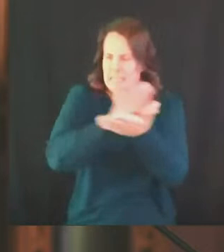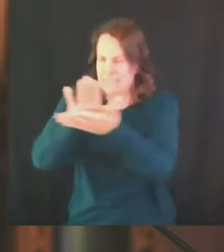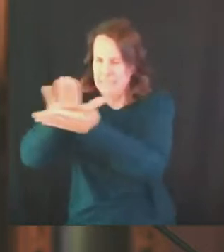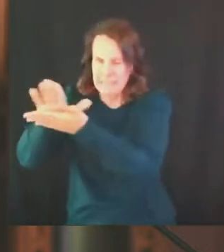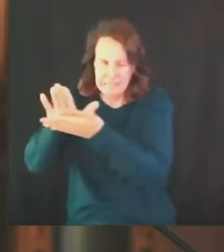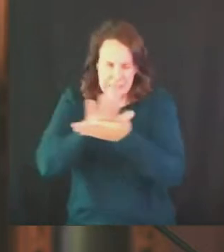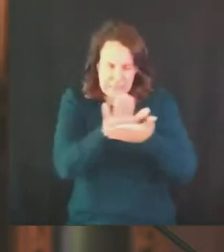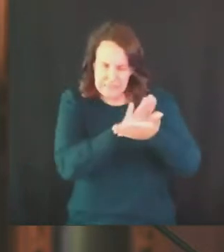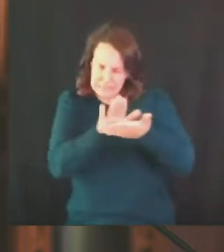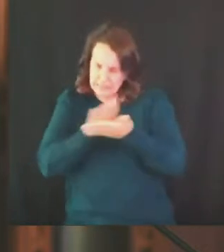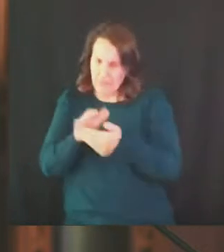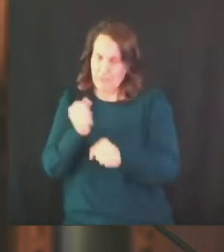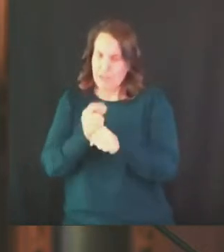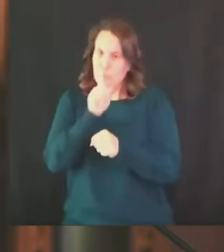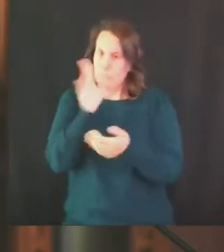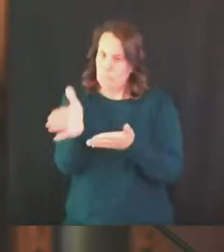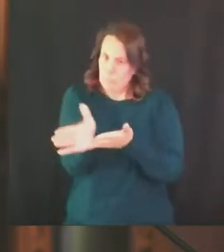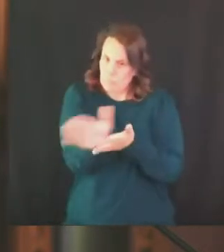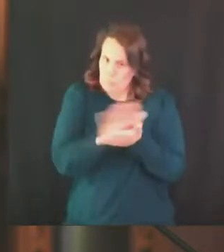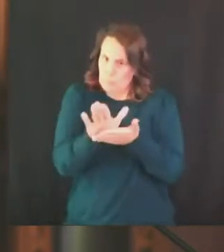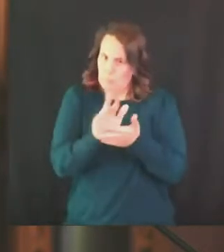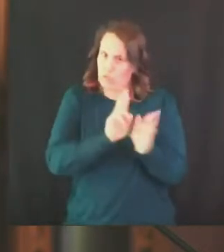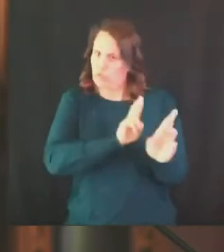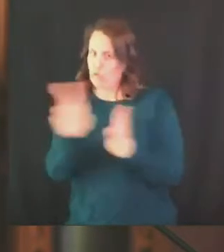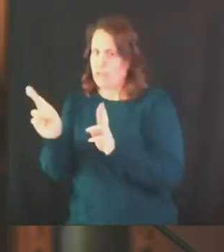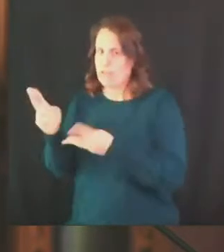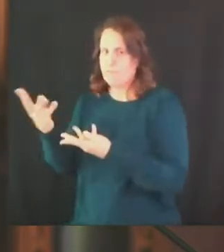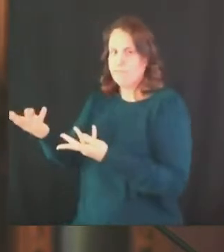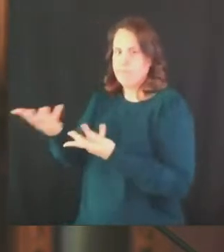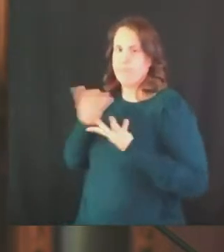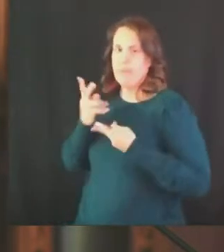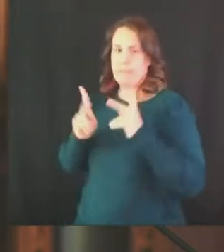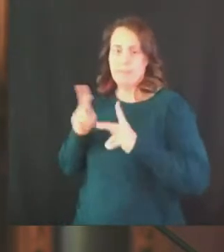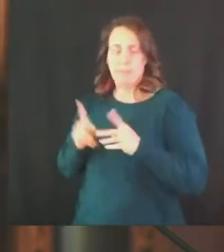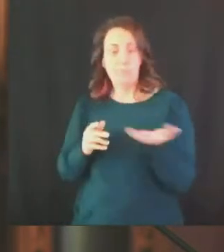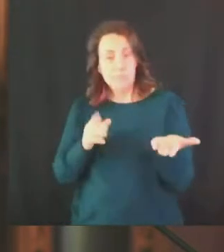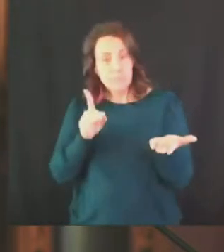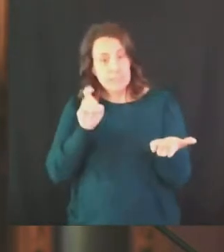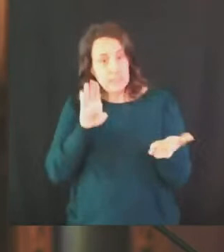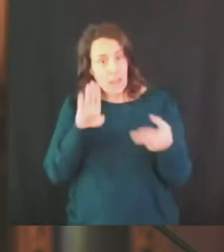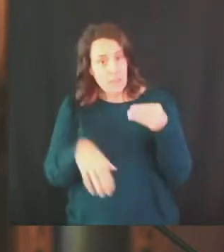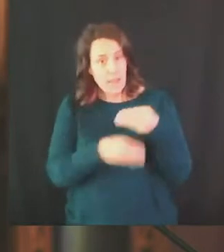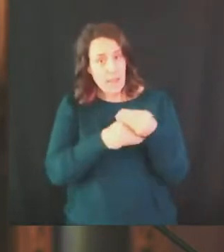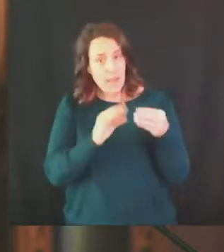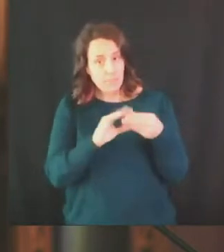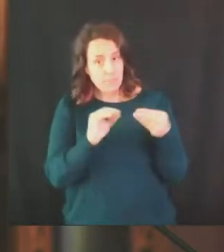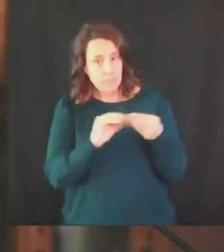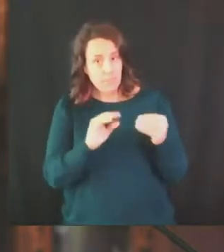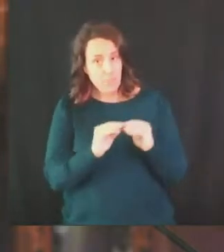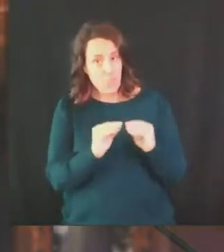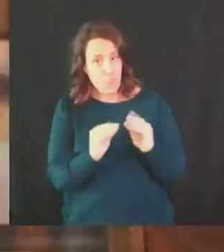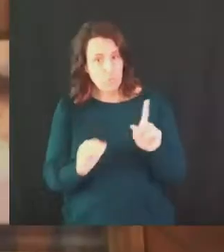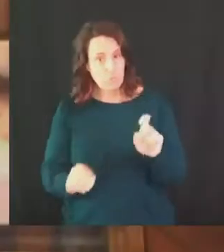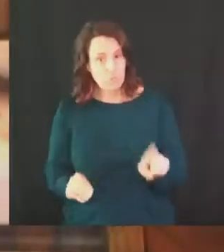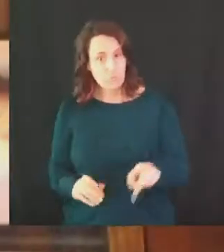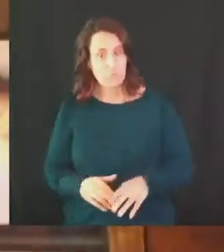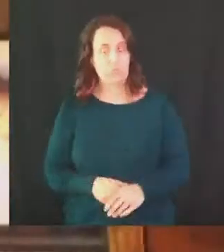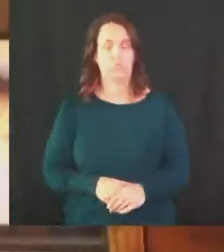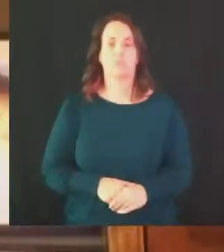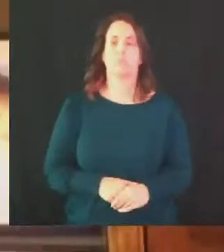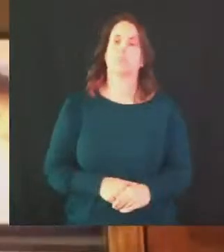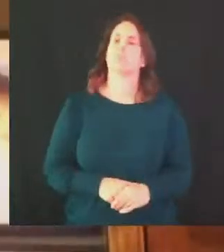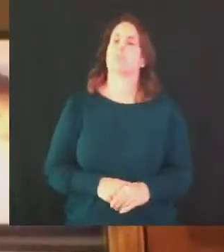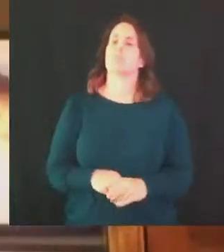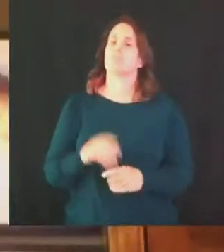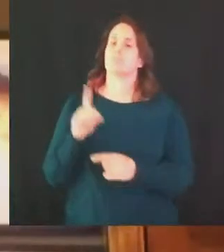patients. But Deb can speak more to the specifics of all of the pieces that are coming into place. And it's exactly why